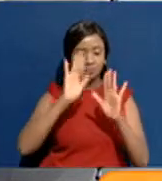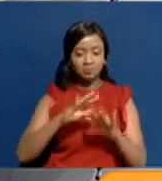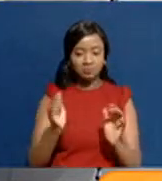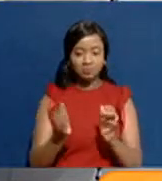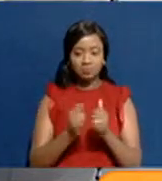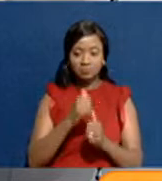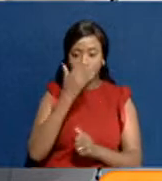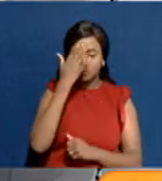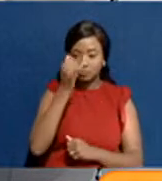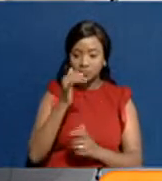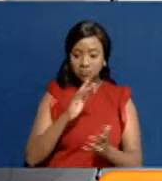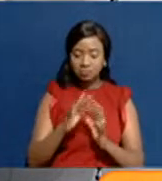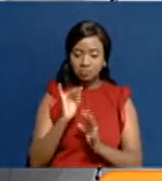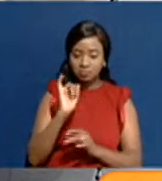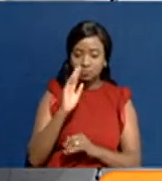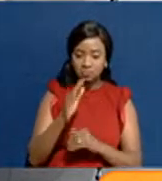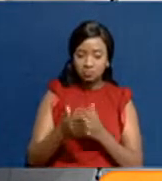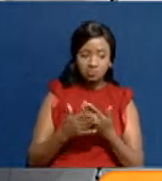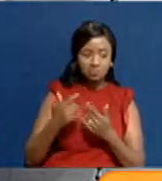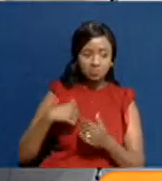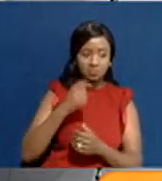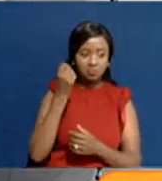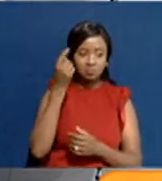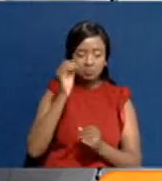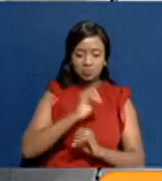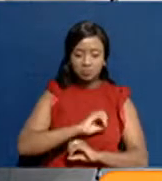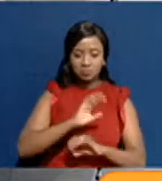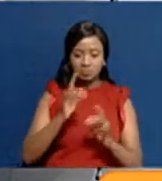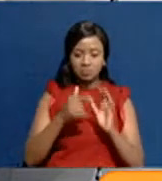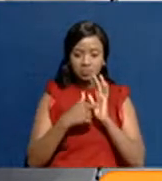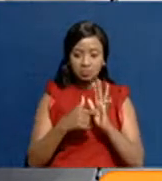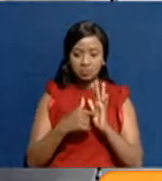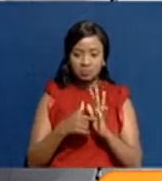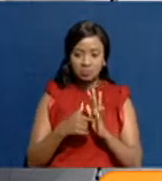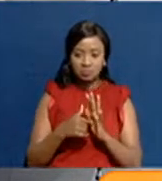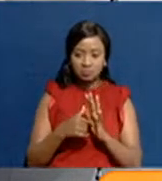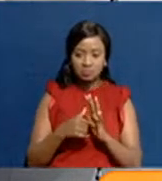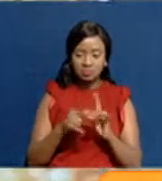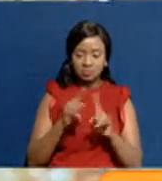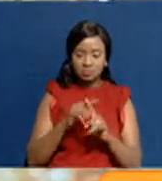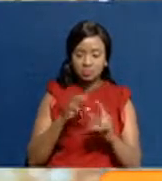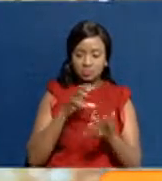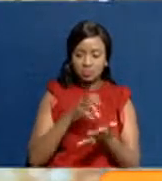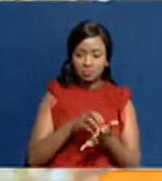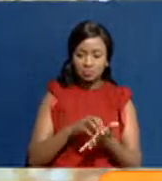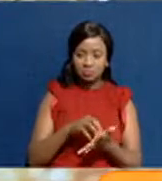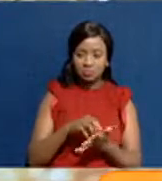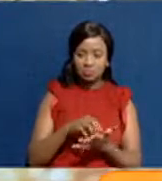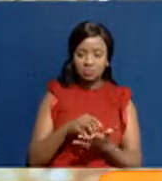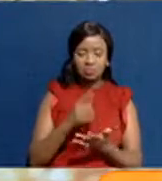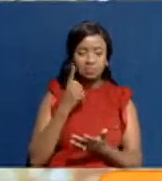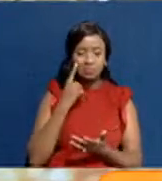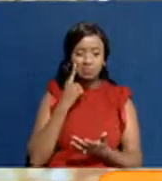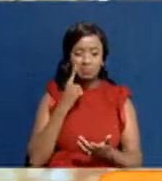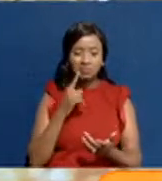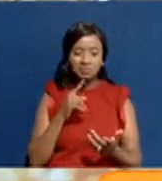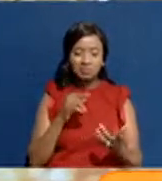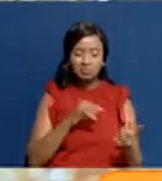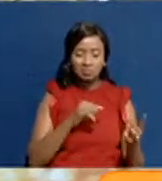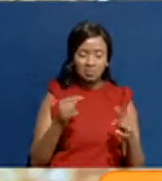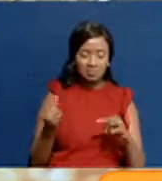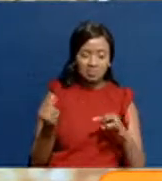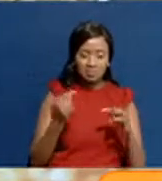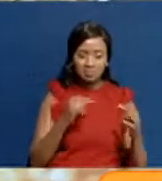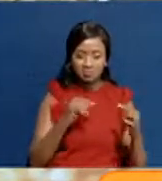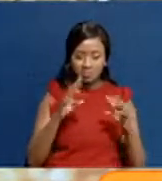sense, and you look at the criminal justice system in a number of issues, including even with the McKenzie case. I mean, but you see what happens, the back and forth between